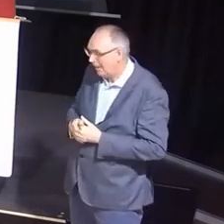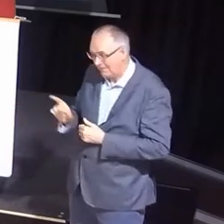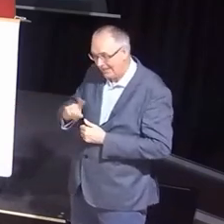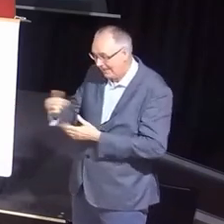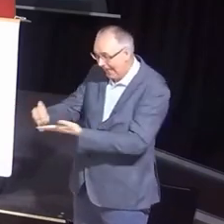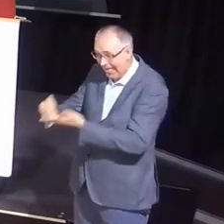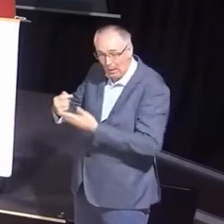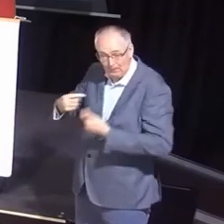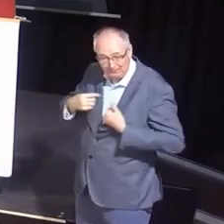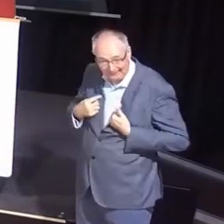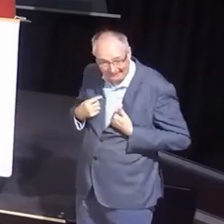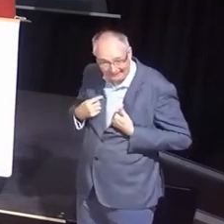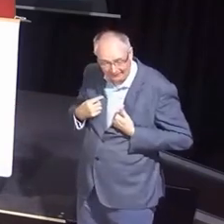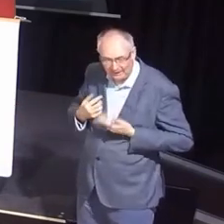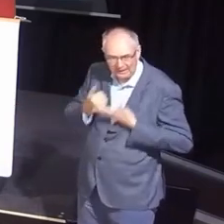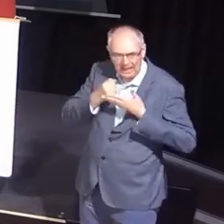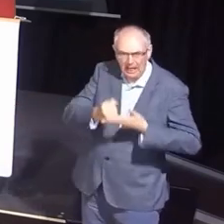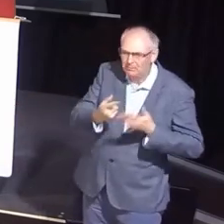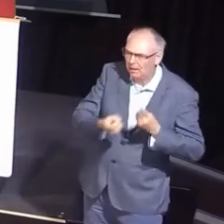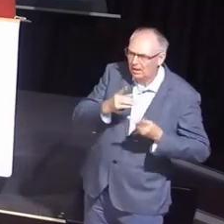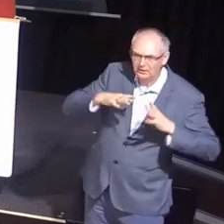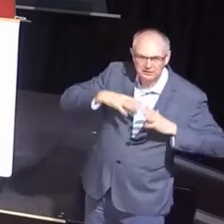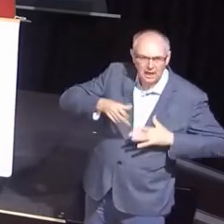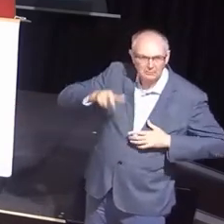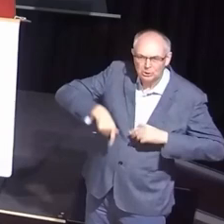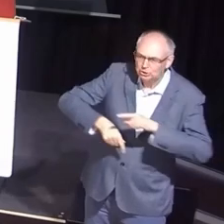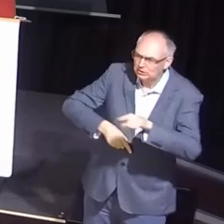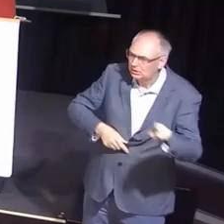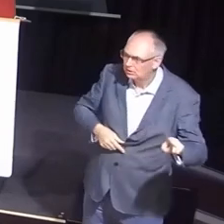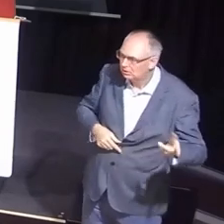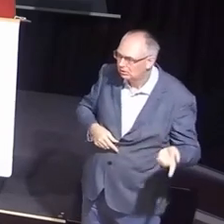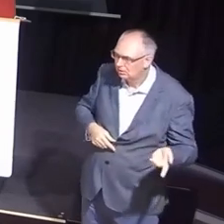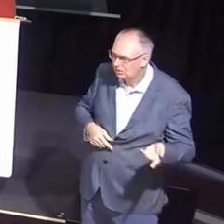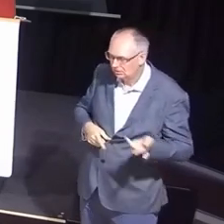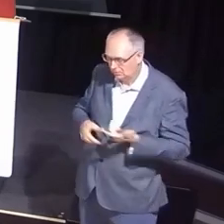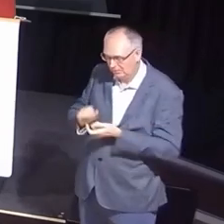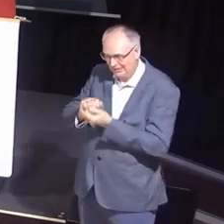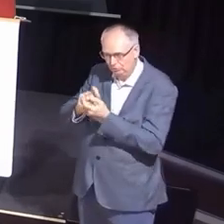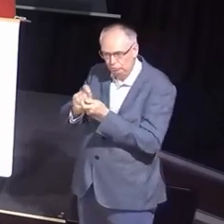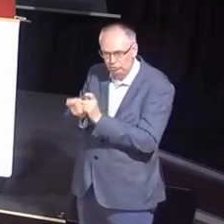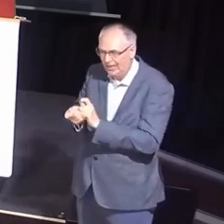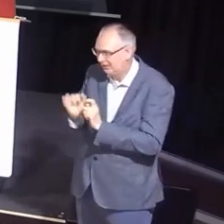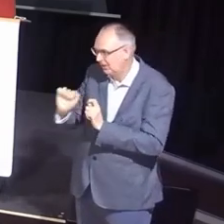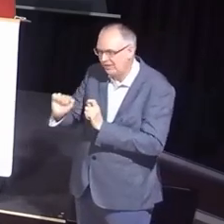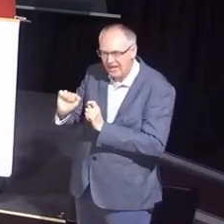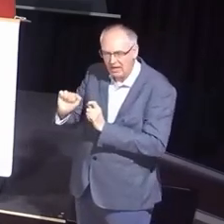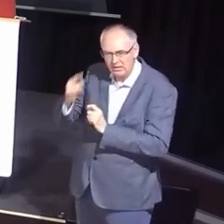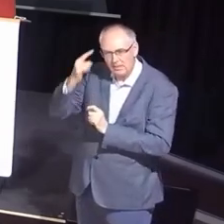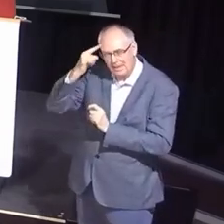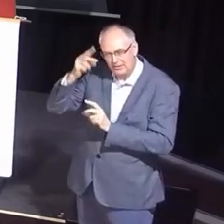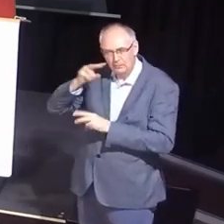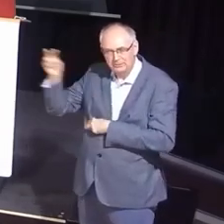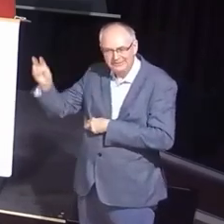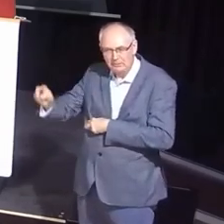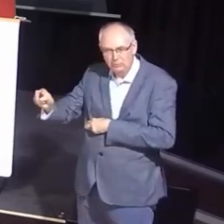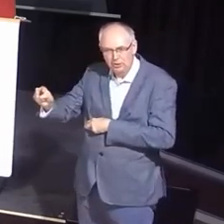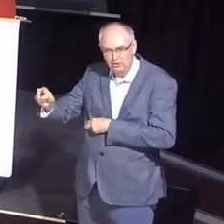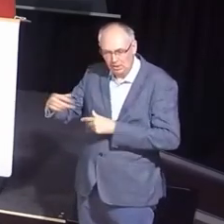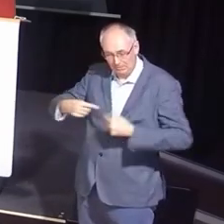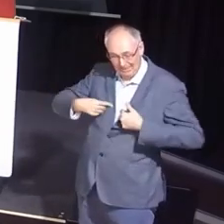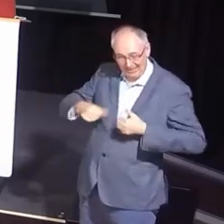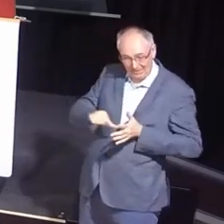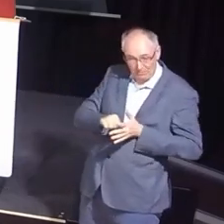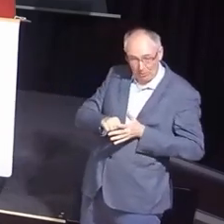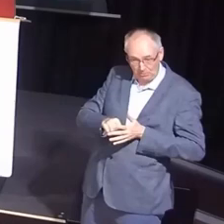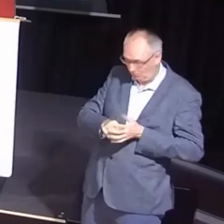who's tired or in a hurry. Absolutely. So changing that mental frame from the problem is with me to the problem with the thing that's